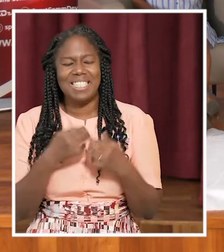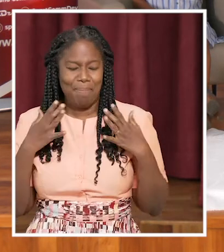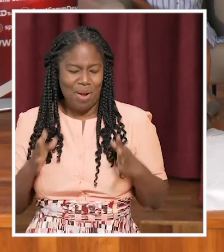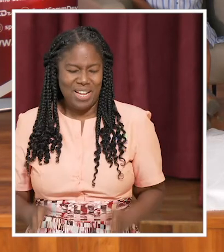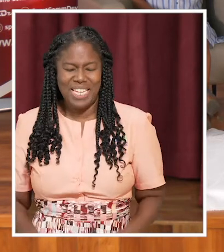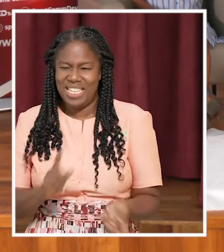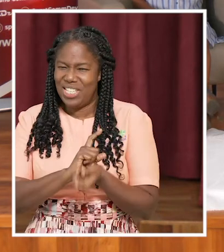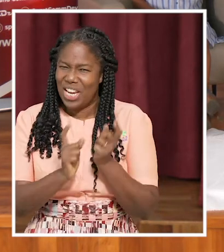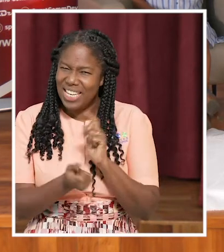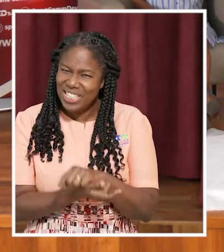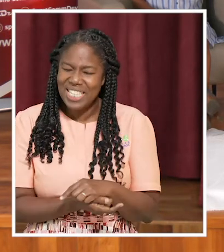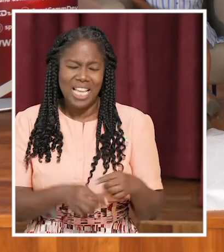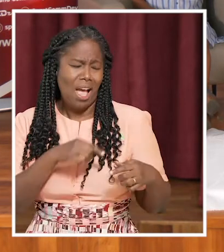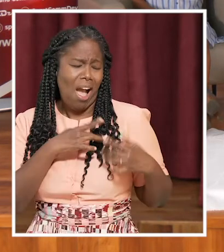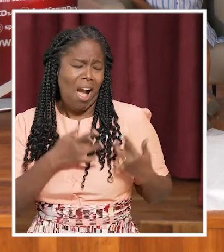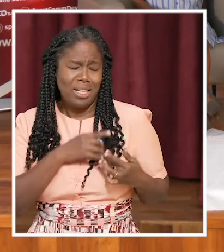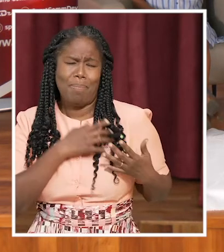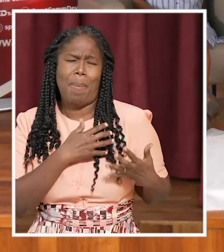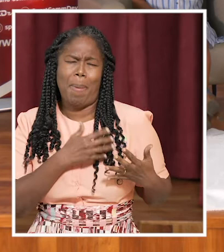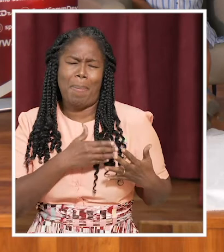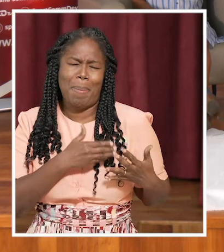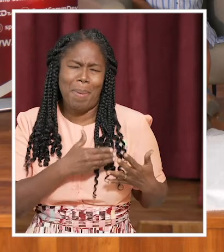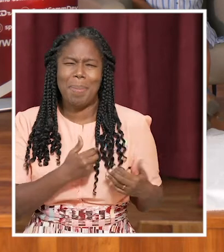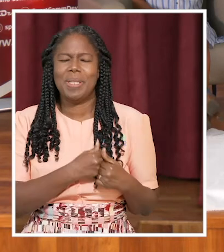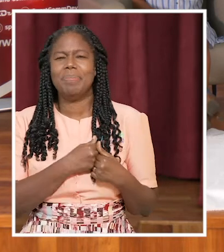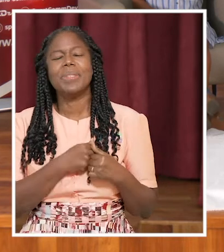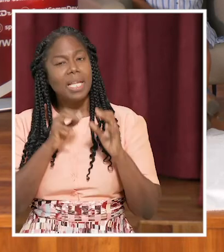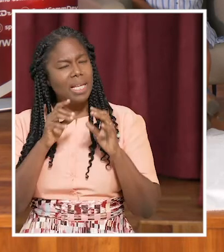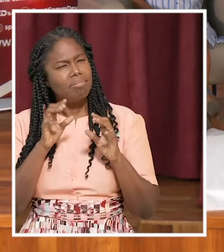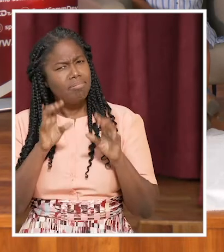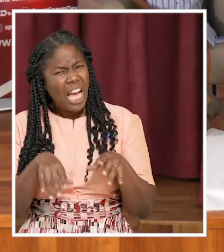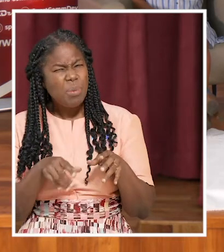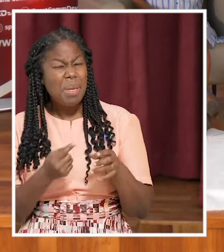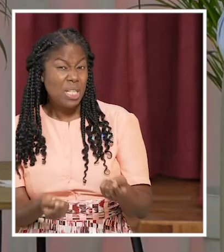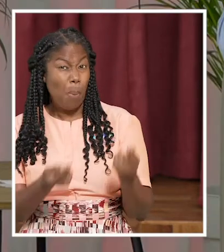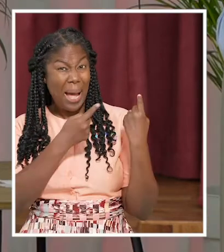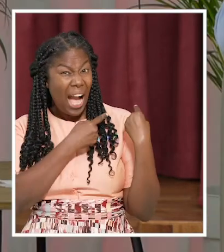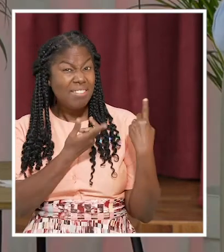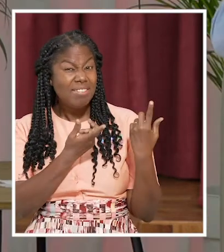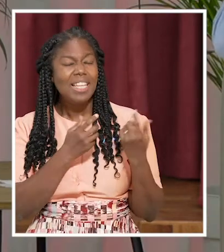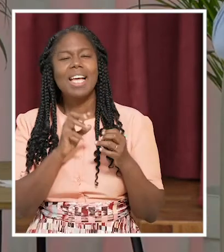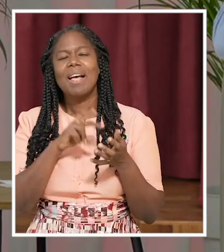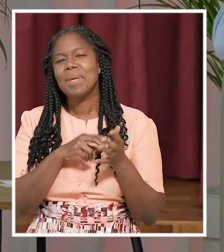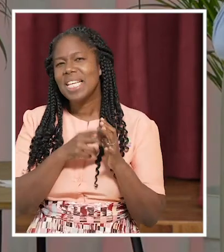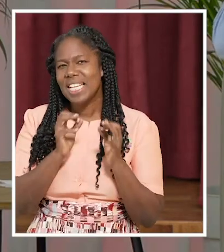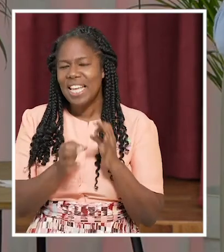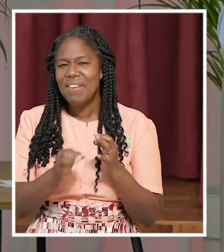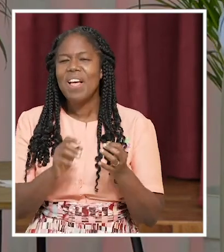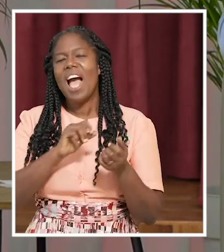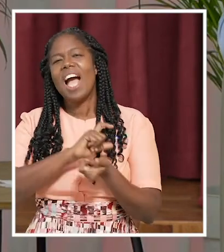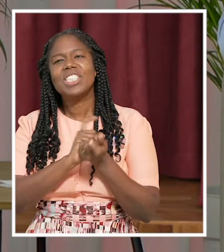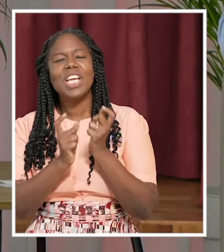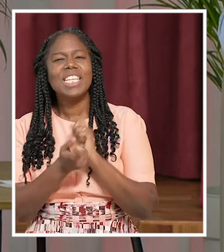body, meaning your heart palpitations and all of that. Could the reverse happen, where if I change my breathing or my meditation